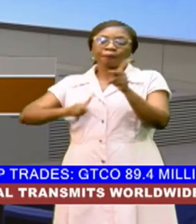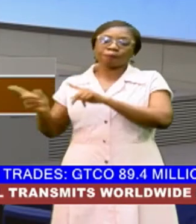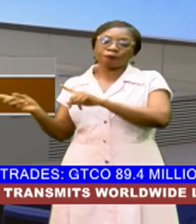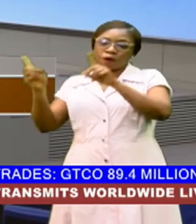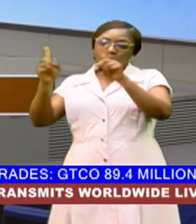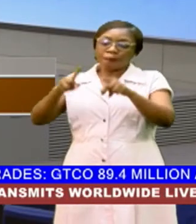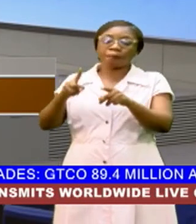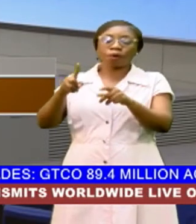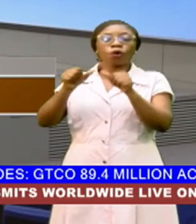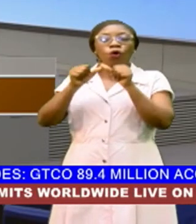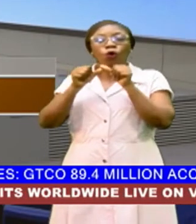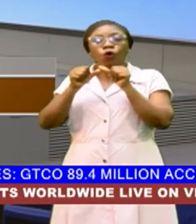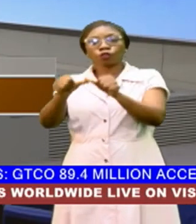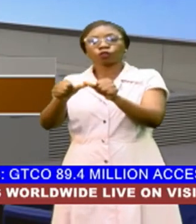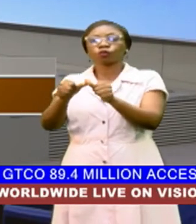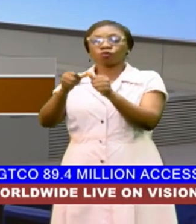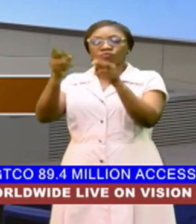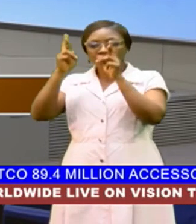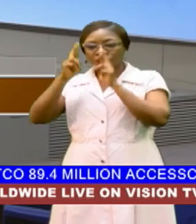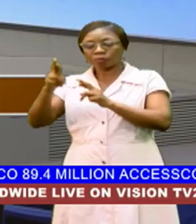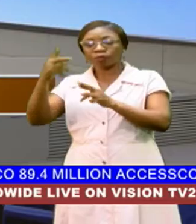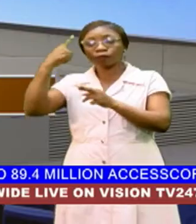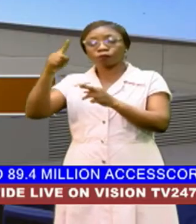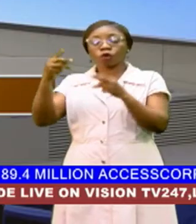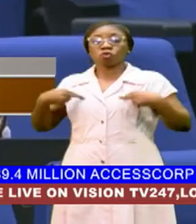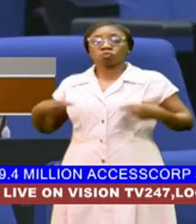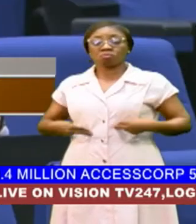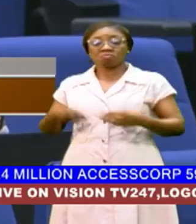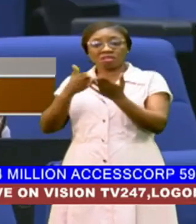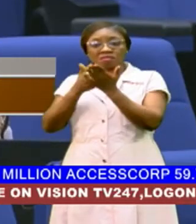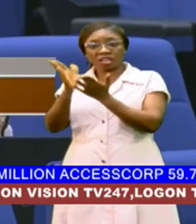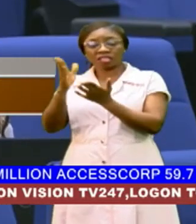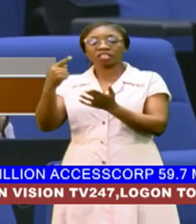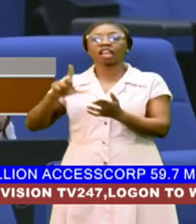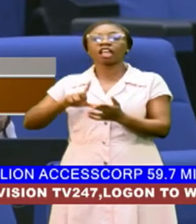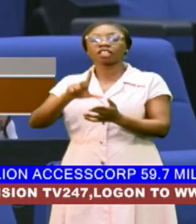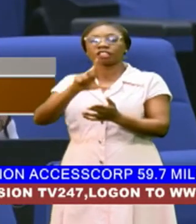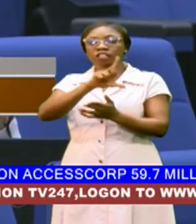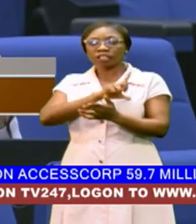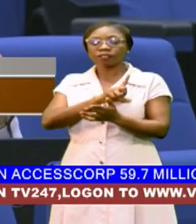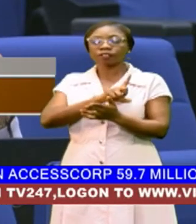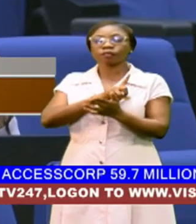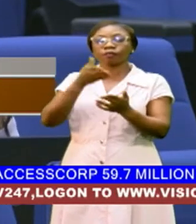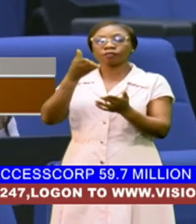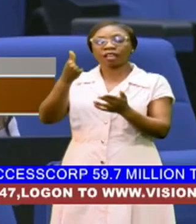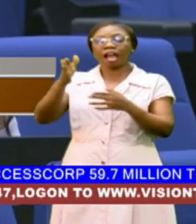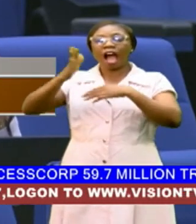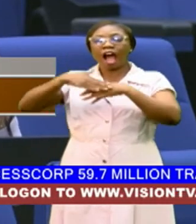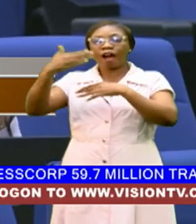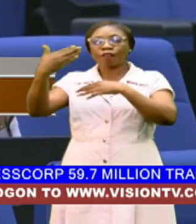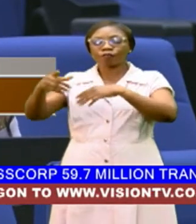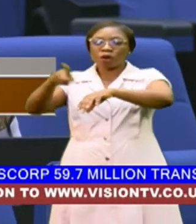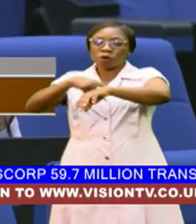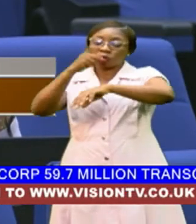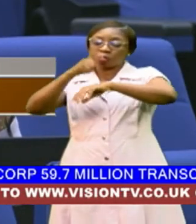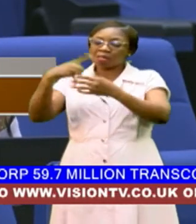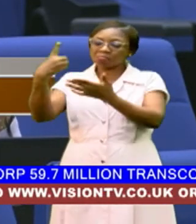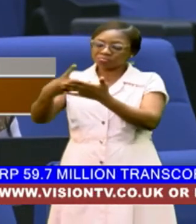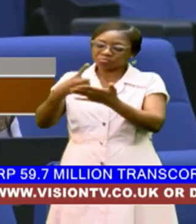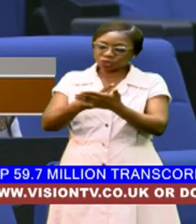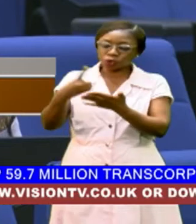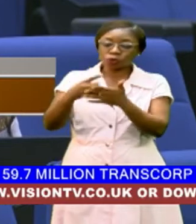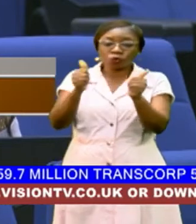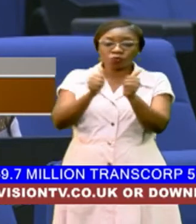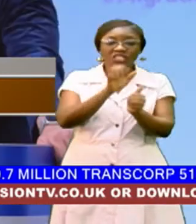maintaining respect for human rights. The legislative reform, reached after lengthy negotiations between